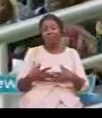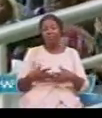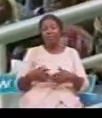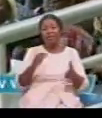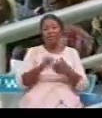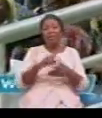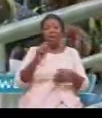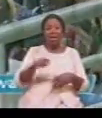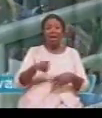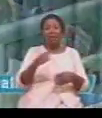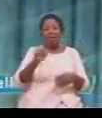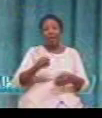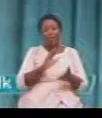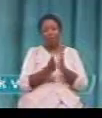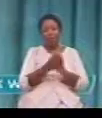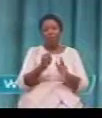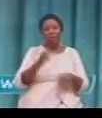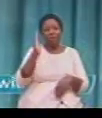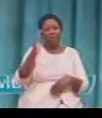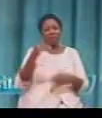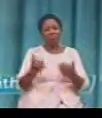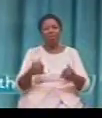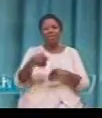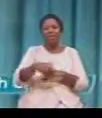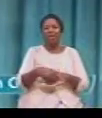that can become a testimony tonight.